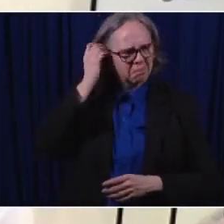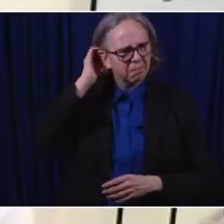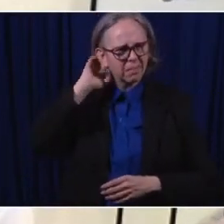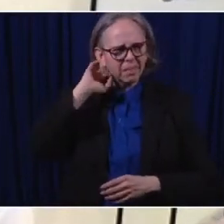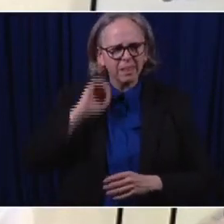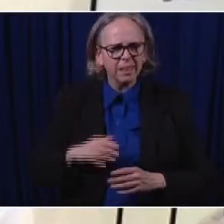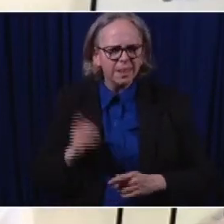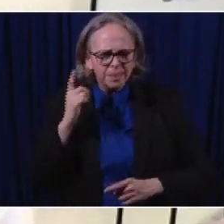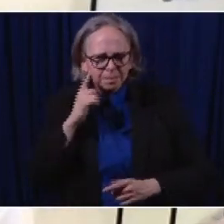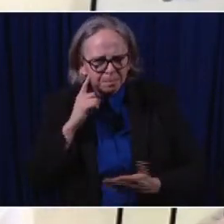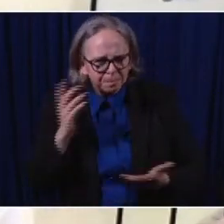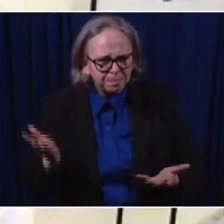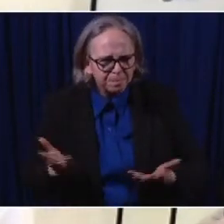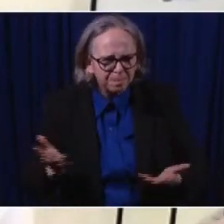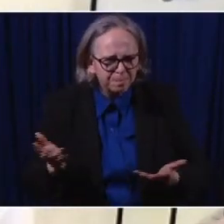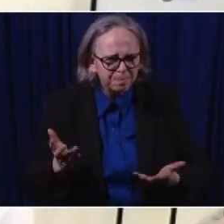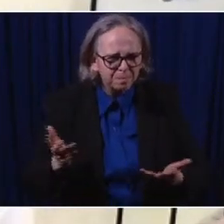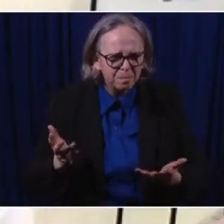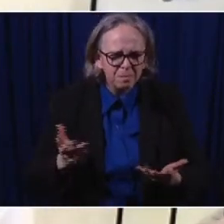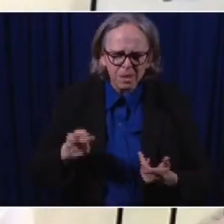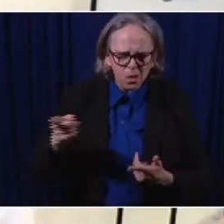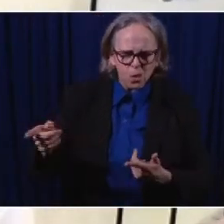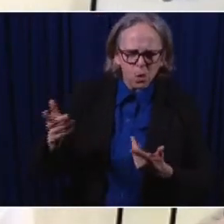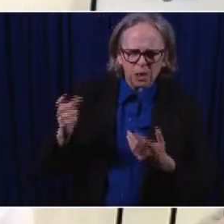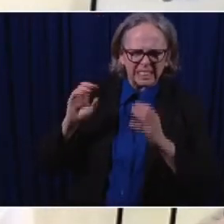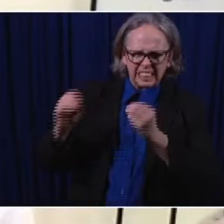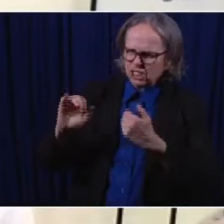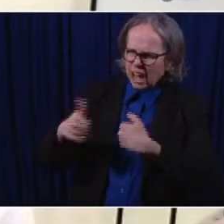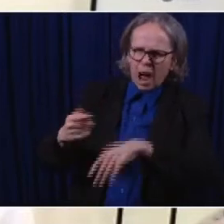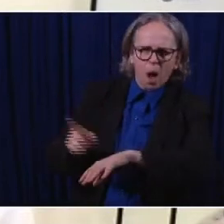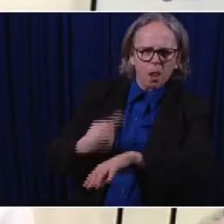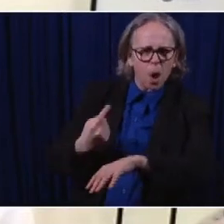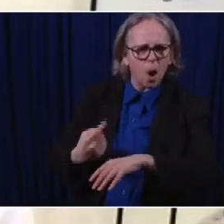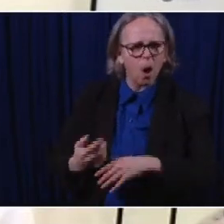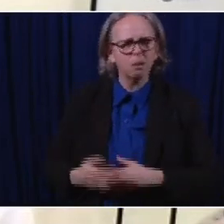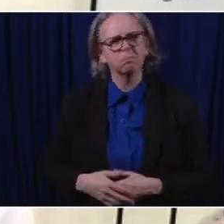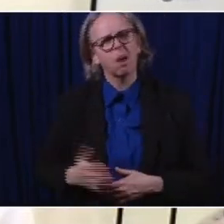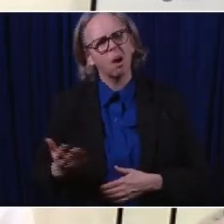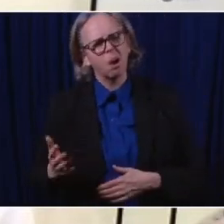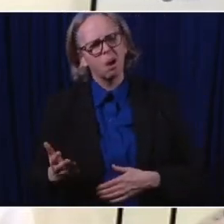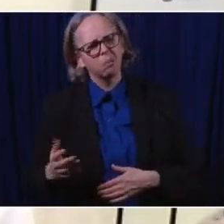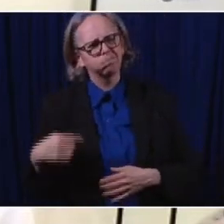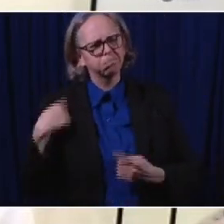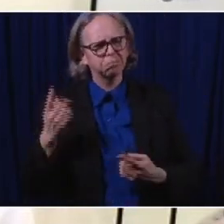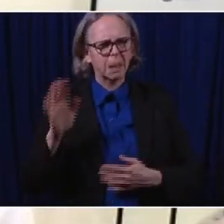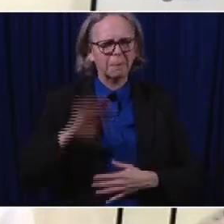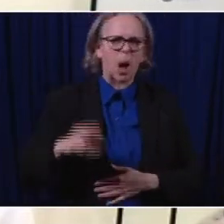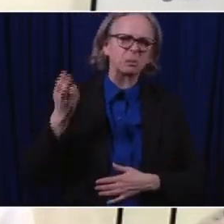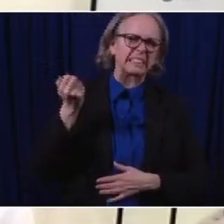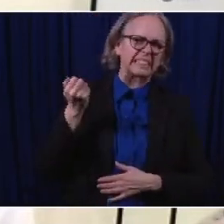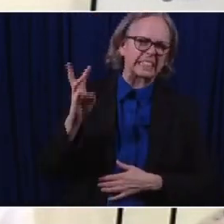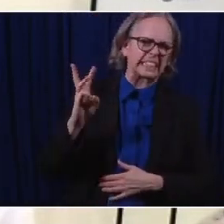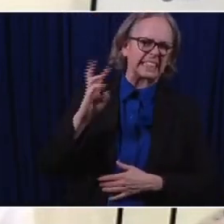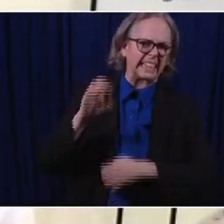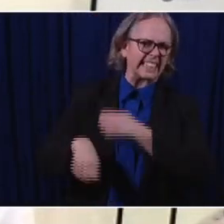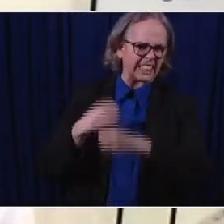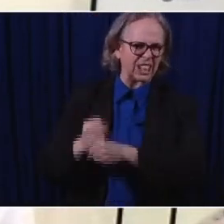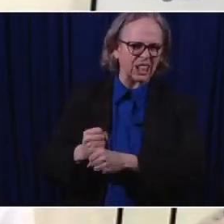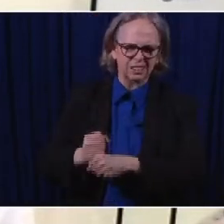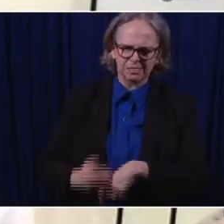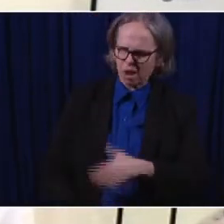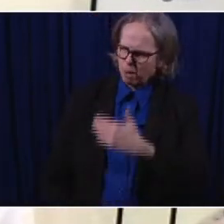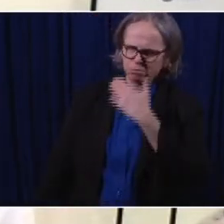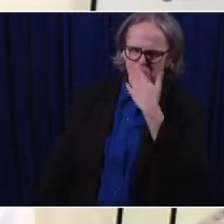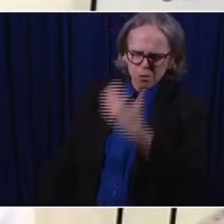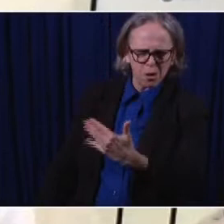than English. And how long have you been doing that? I've been teaching for now 16 years. Thank you very much for doing that. We